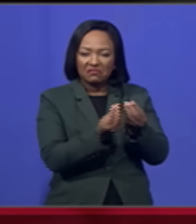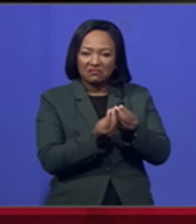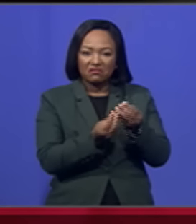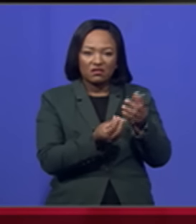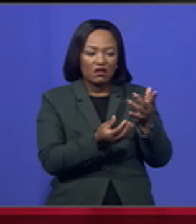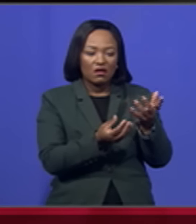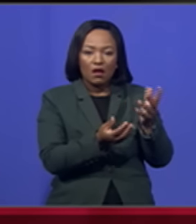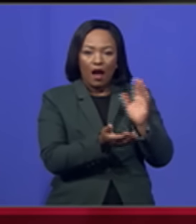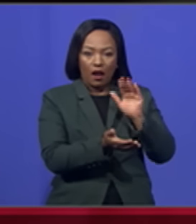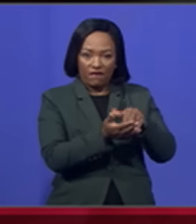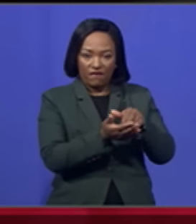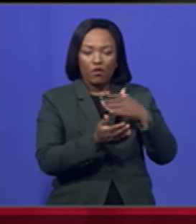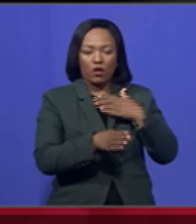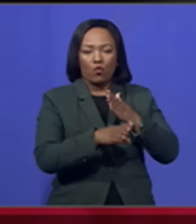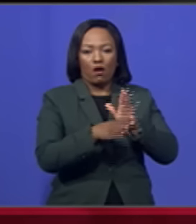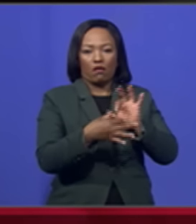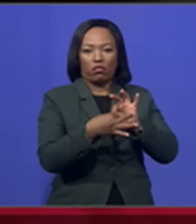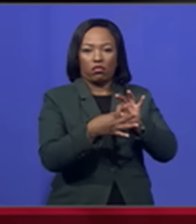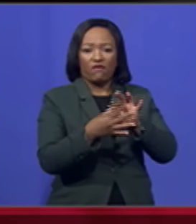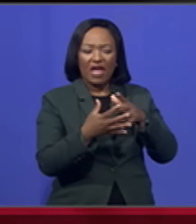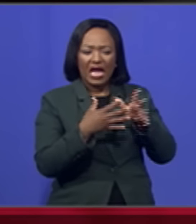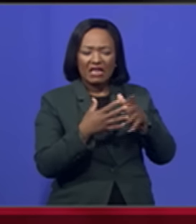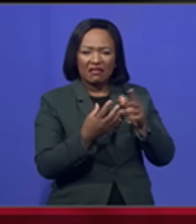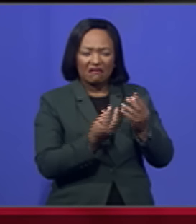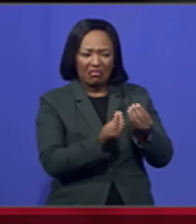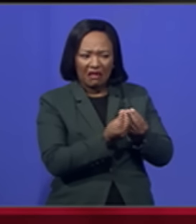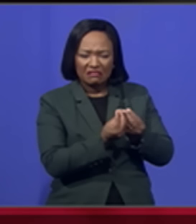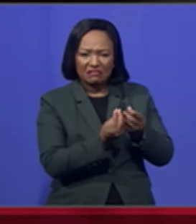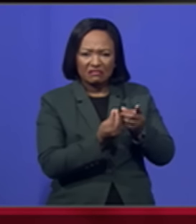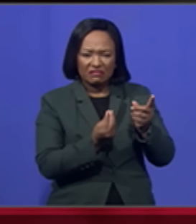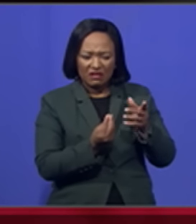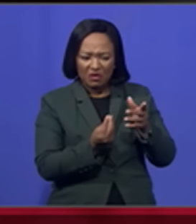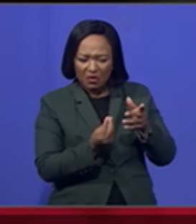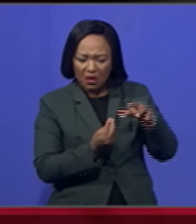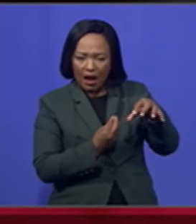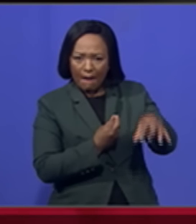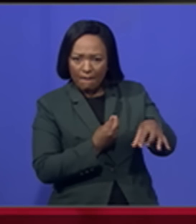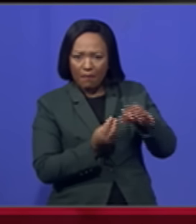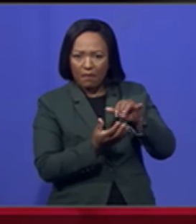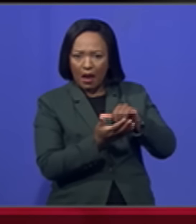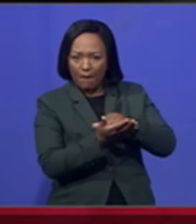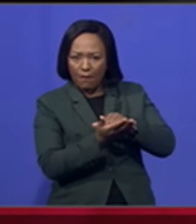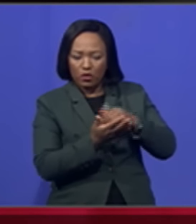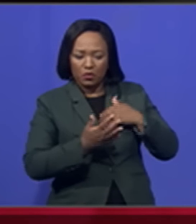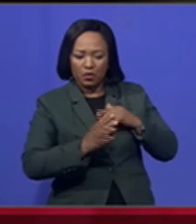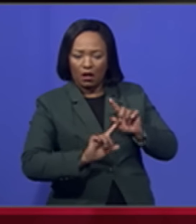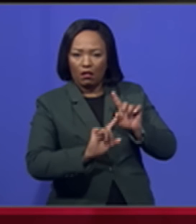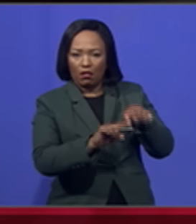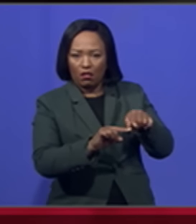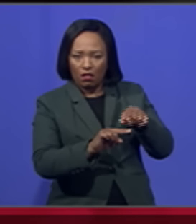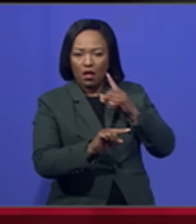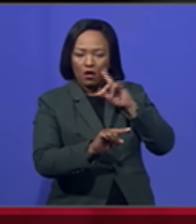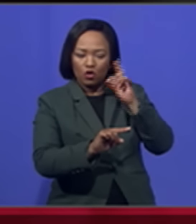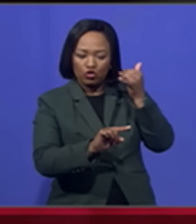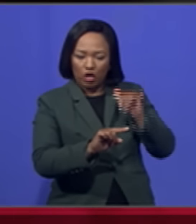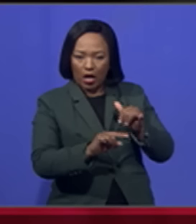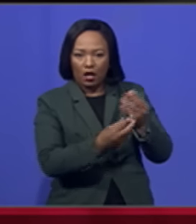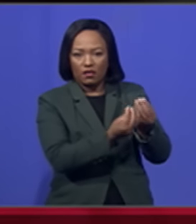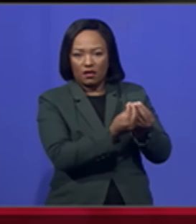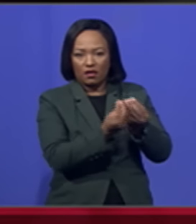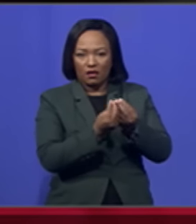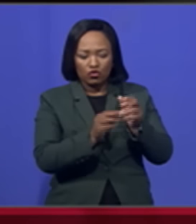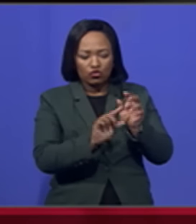when certain flagged vessels are in the harbour, and we go in to actually